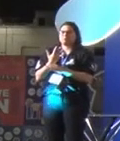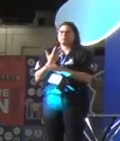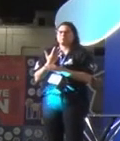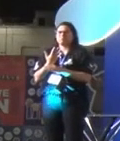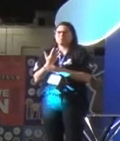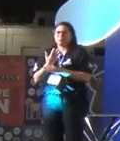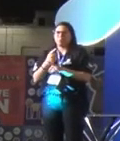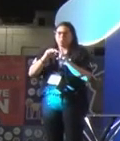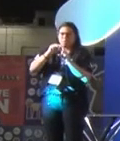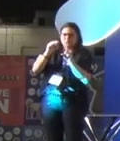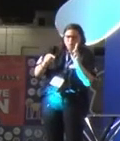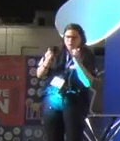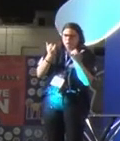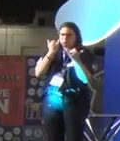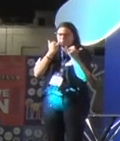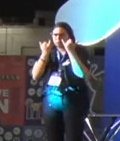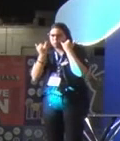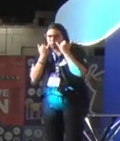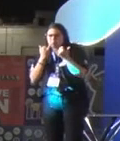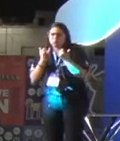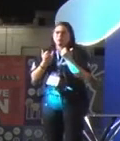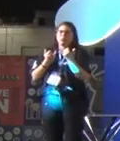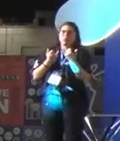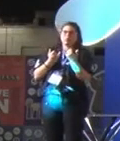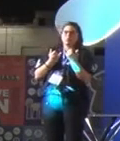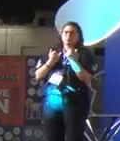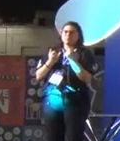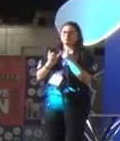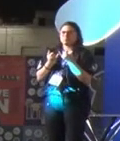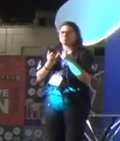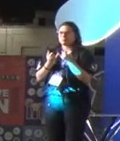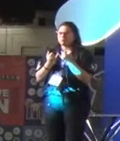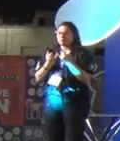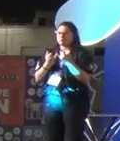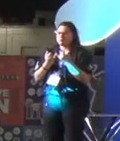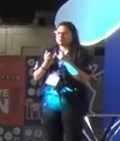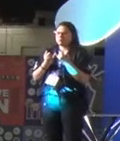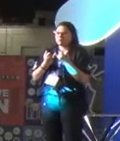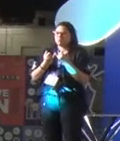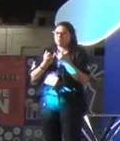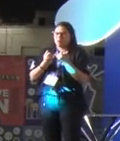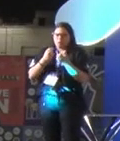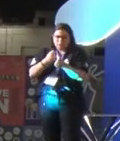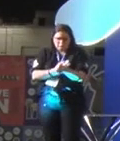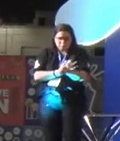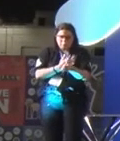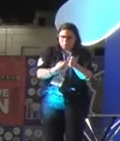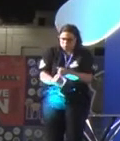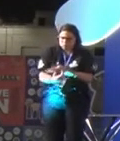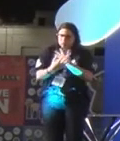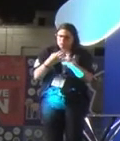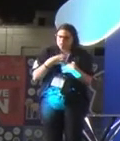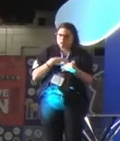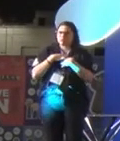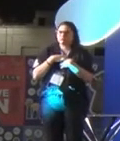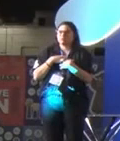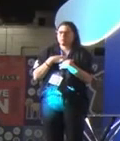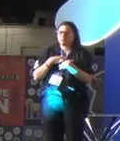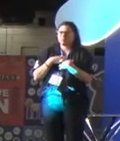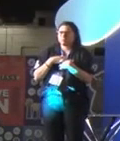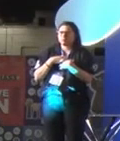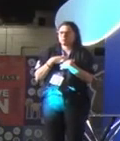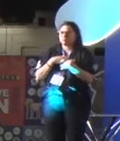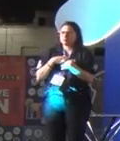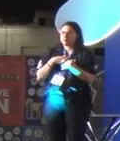concepts rather than simple imagery and emotion, if you rely on the Enlightenment fallacy,